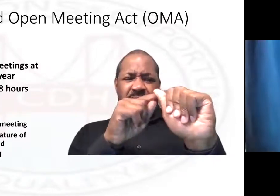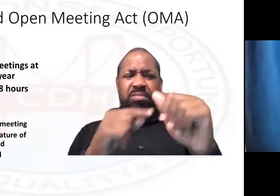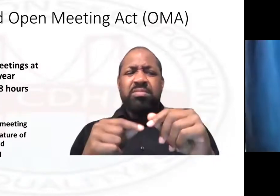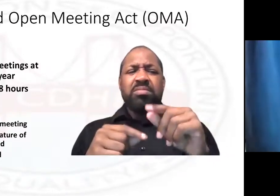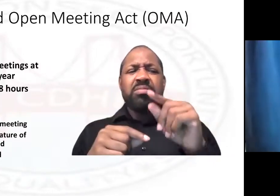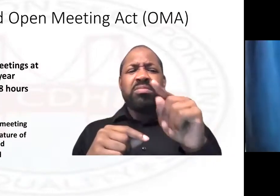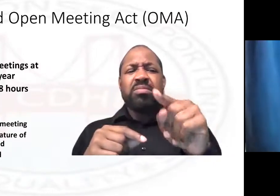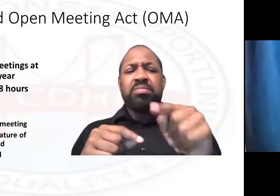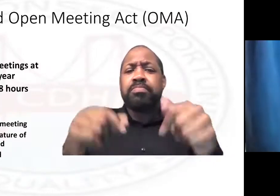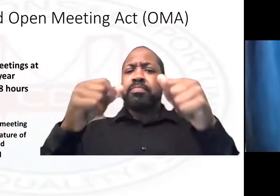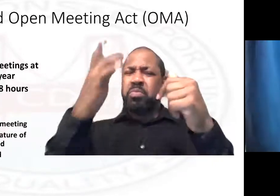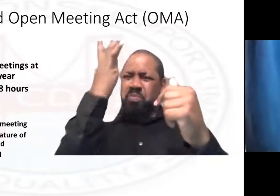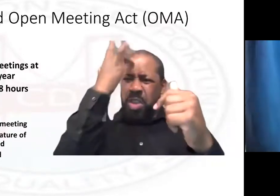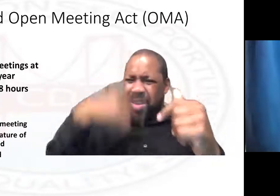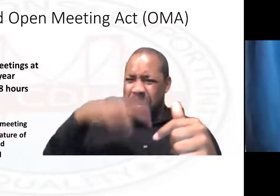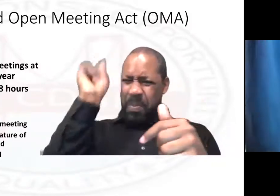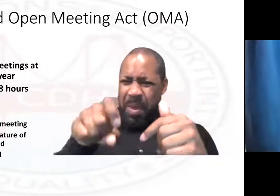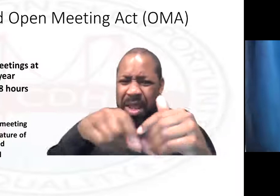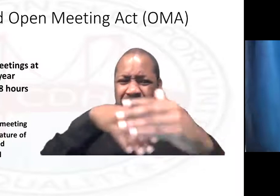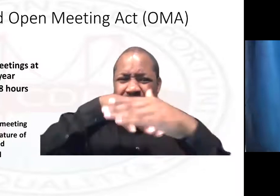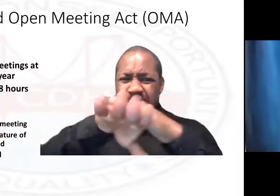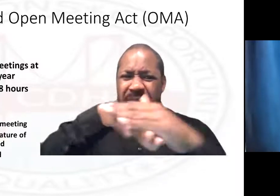So now specifically on the Open Meeting Act,